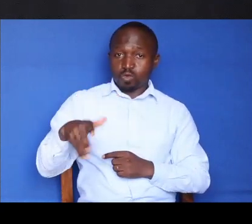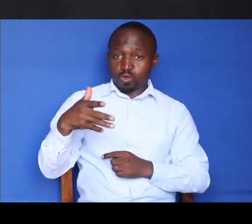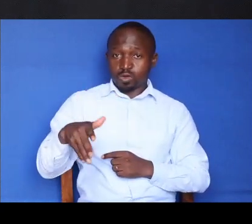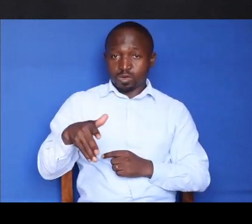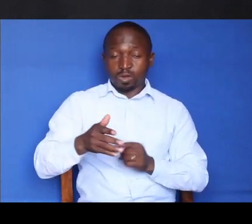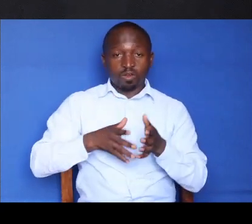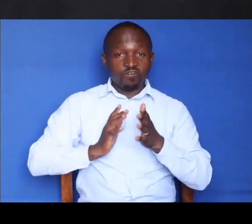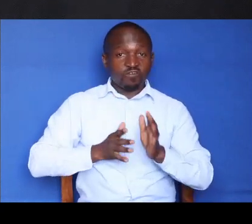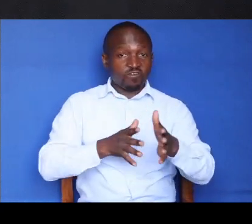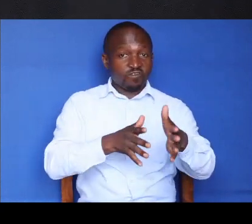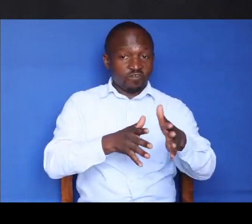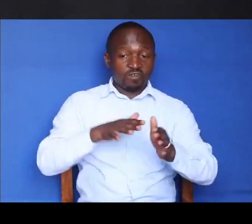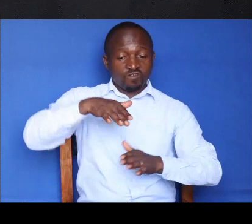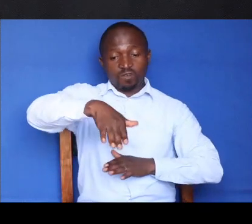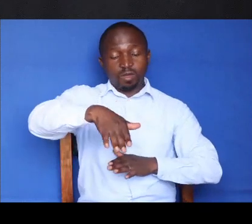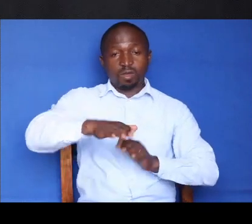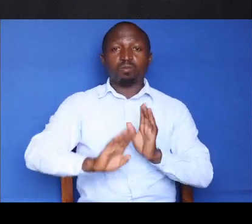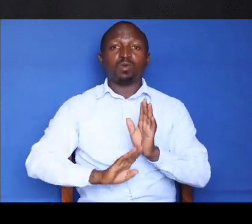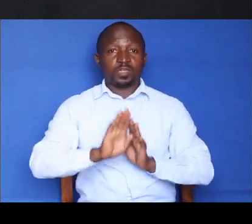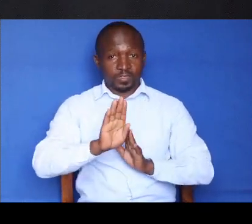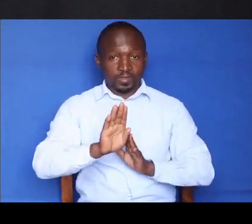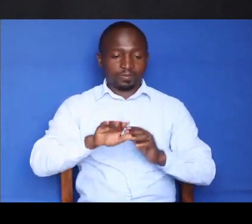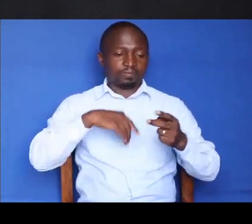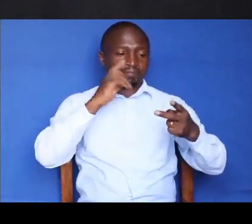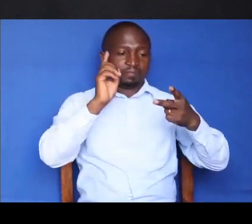of water flow,